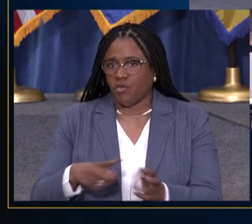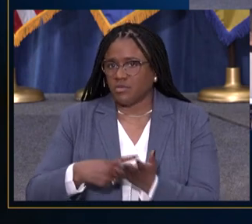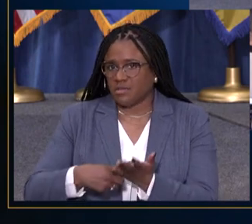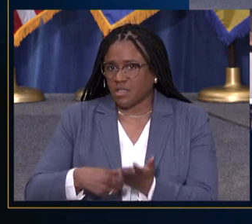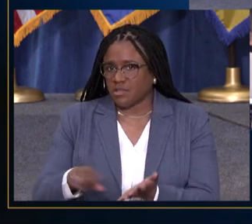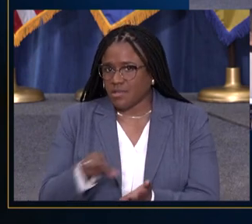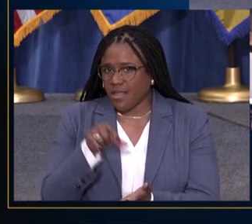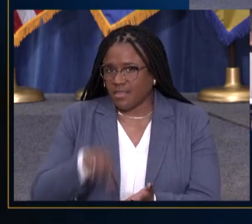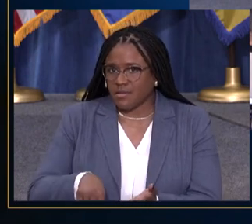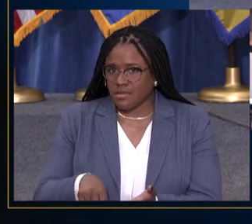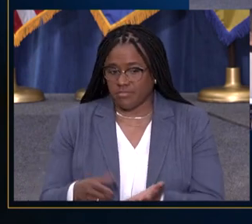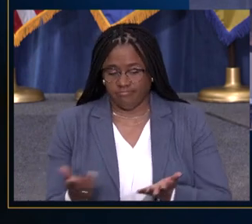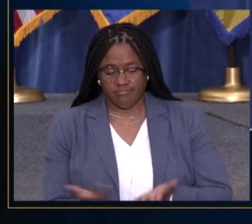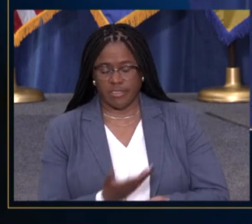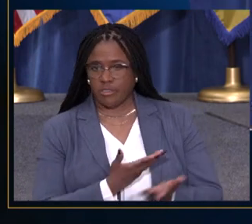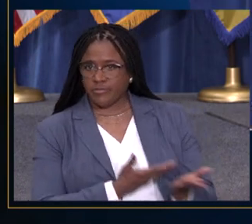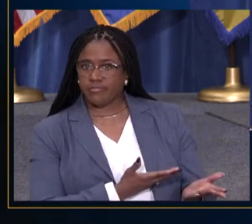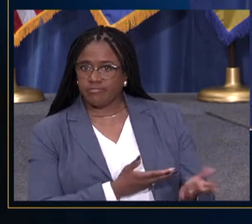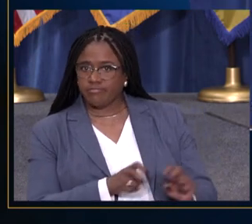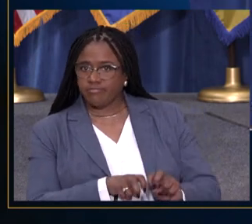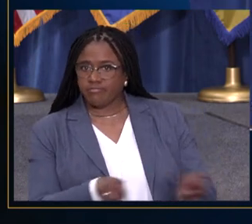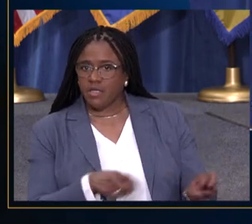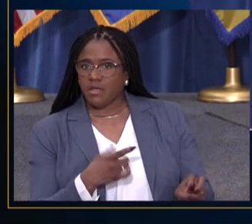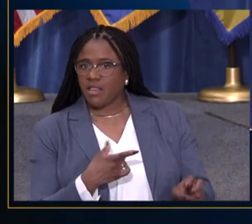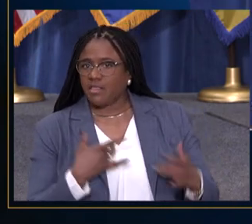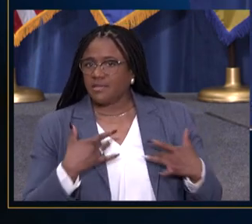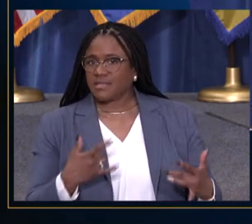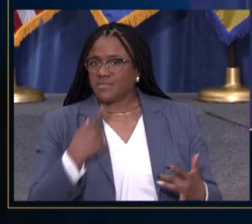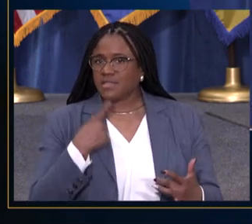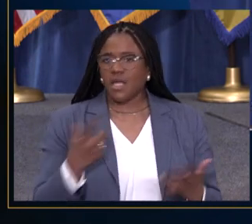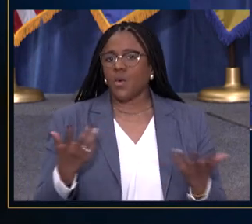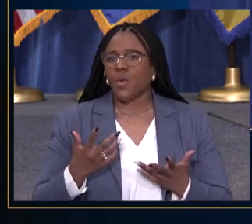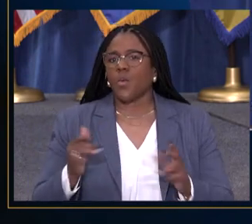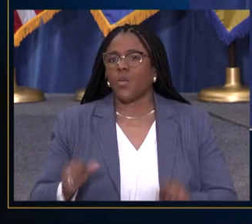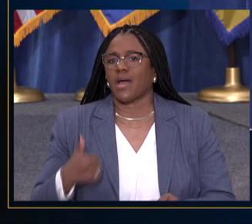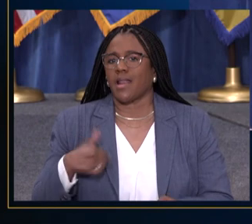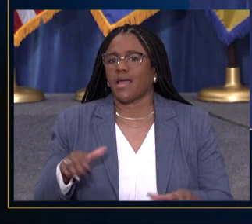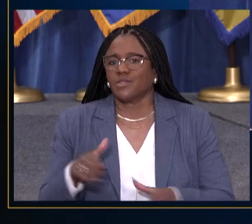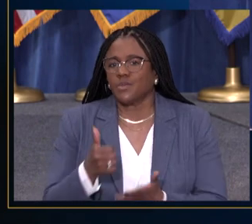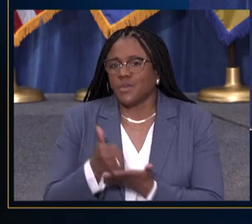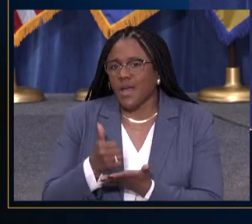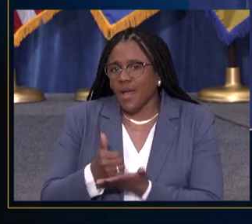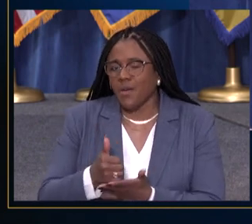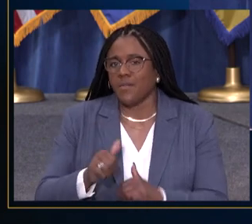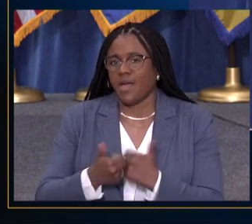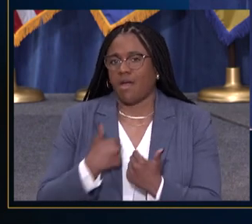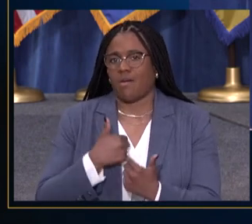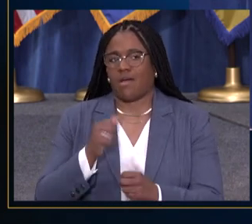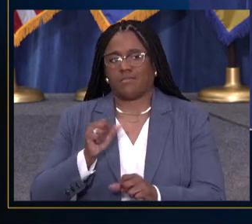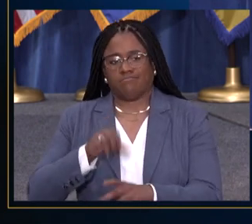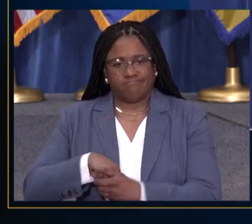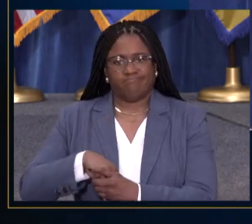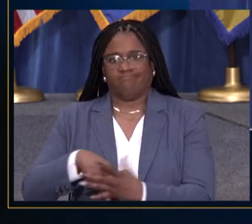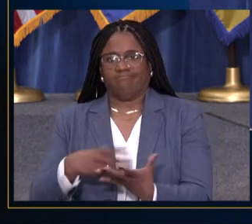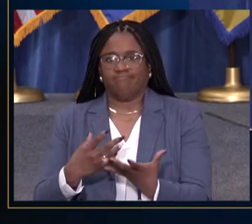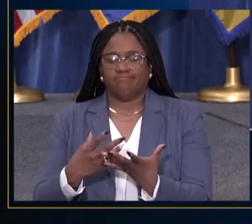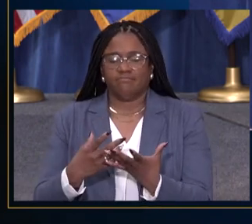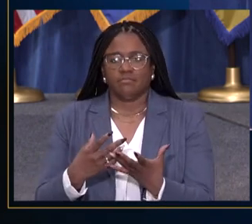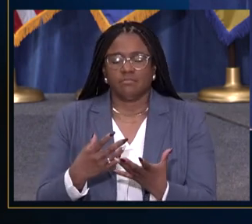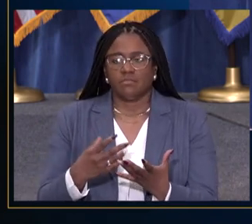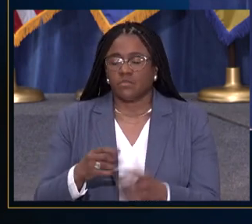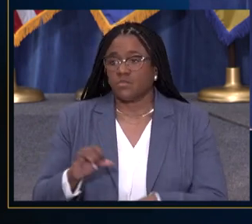who are here now with us, they often say, well, what can I do to help? How can I jump in? Also,